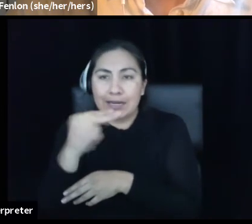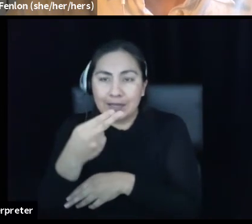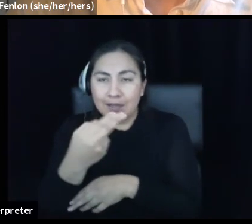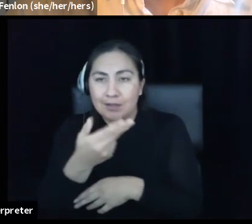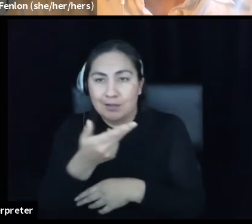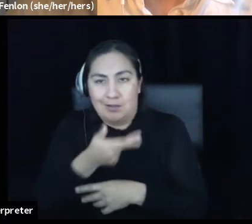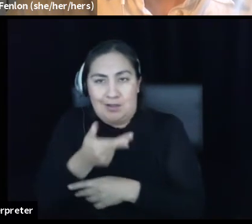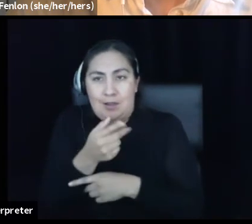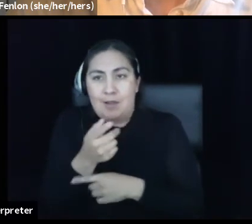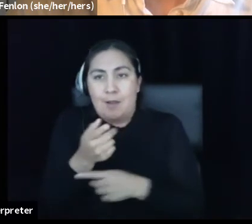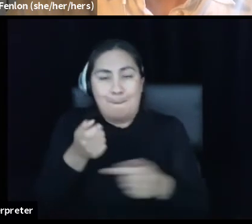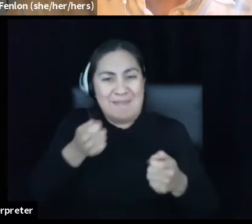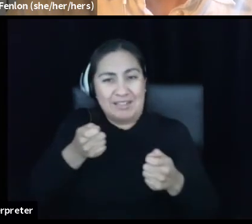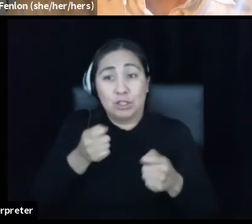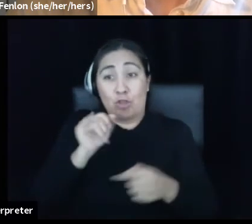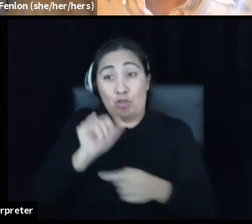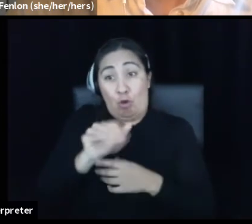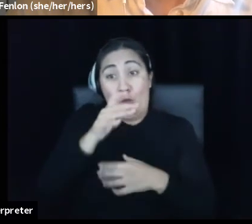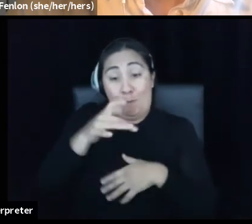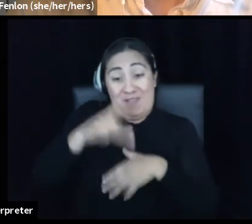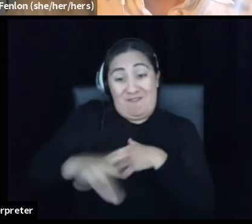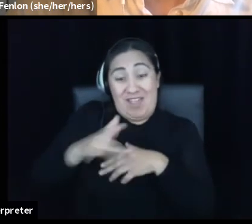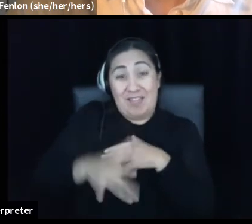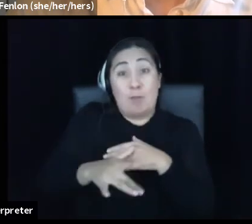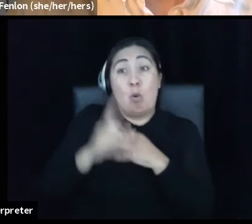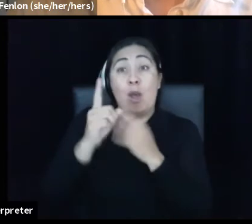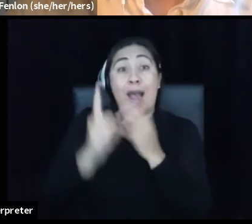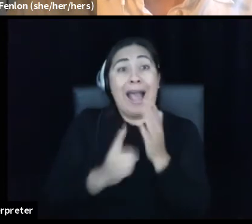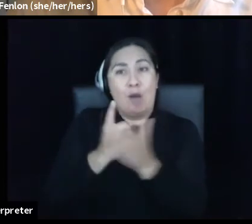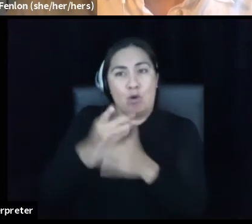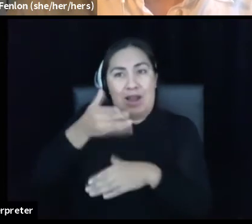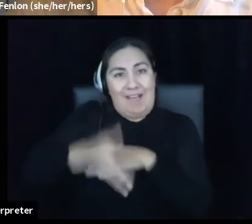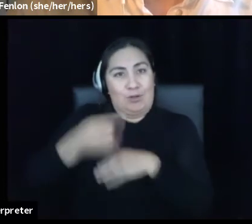available within the hour after this being finished.